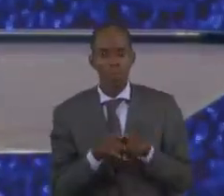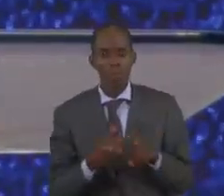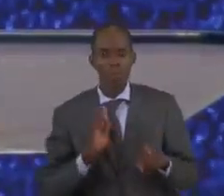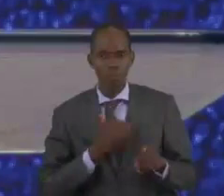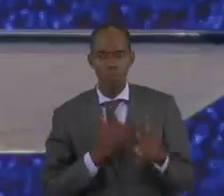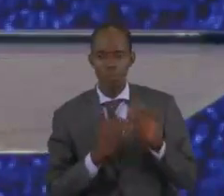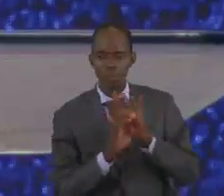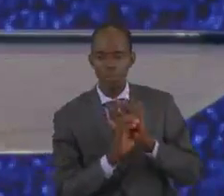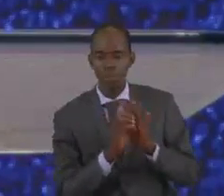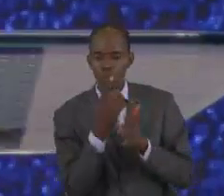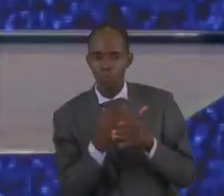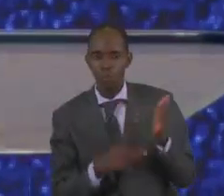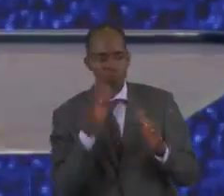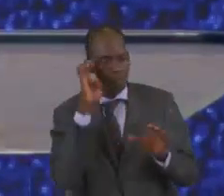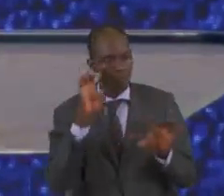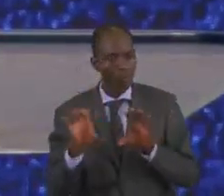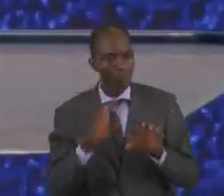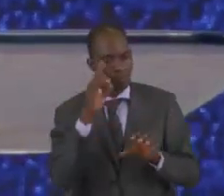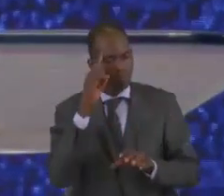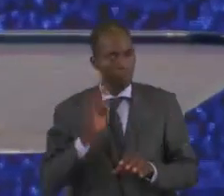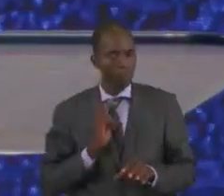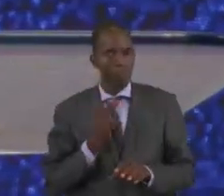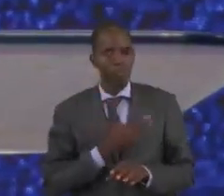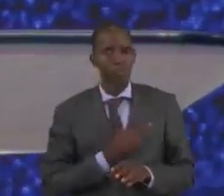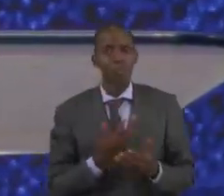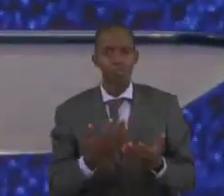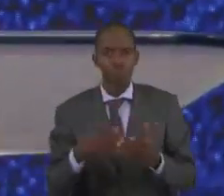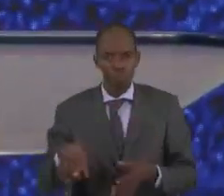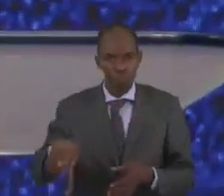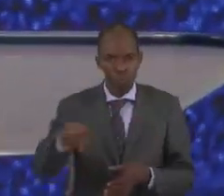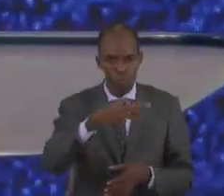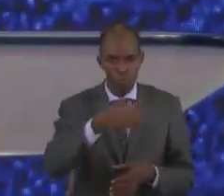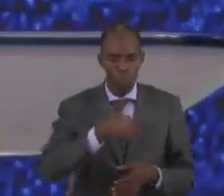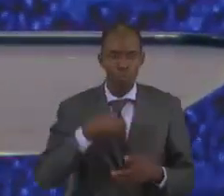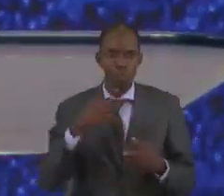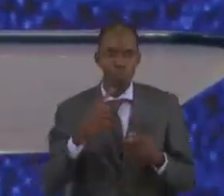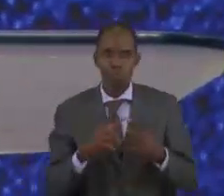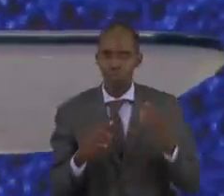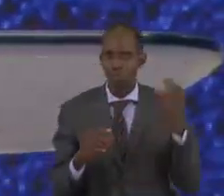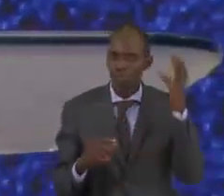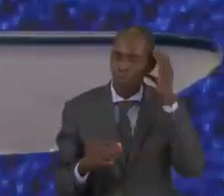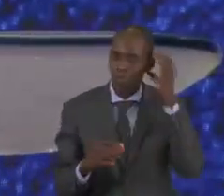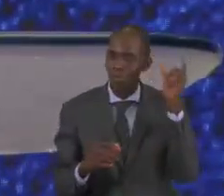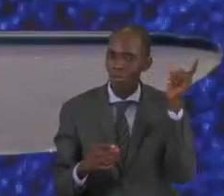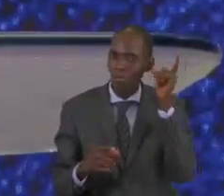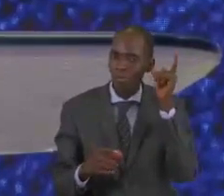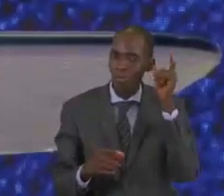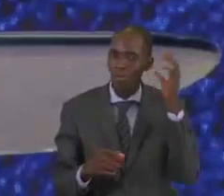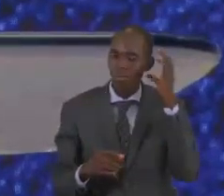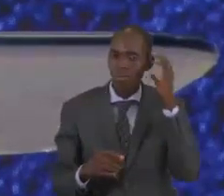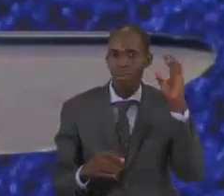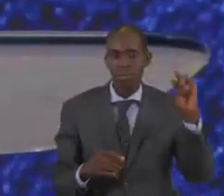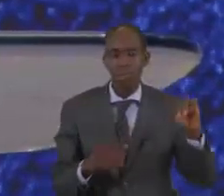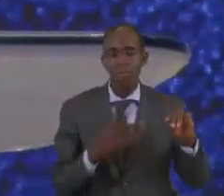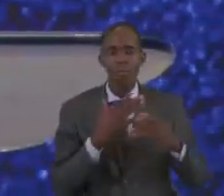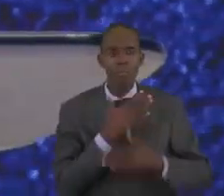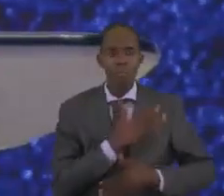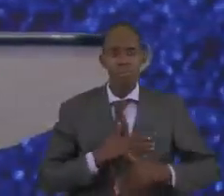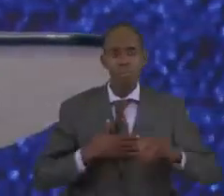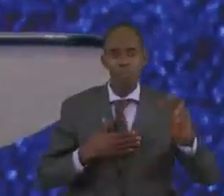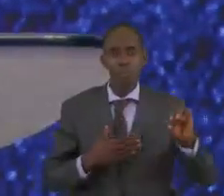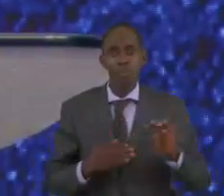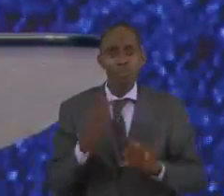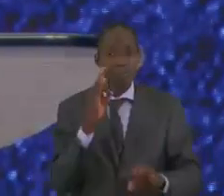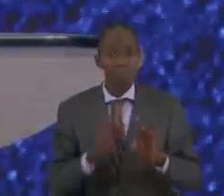and what he laid down for us. And he wants us to hear him and to please him. If